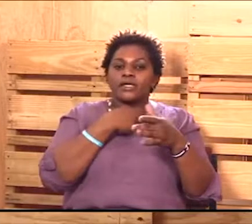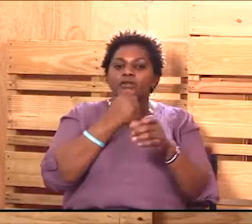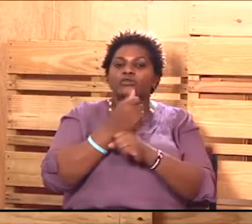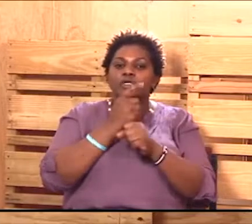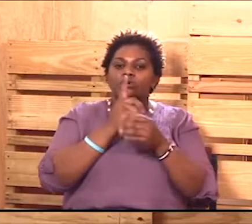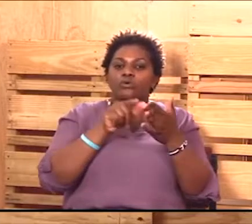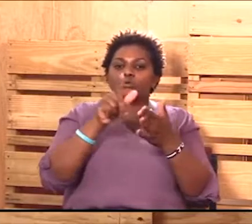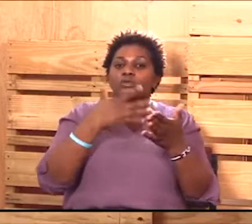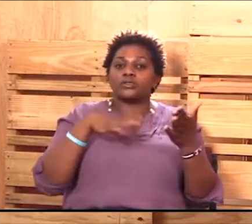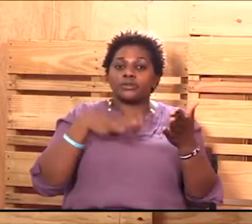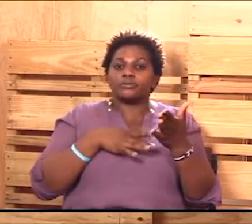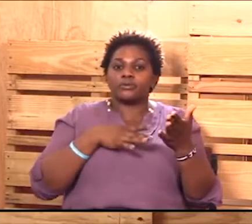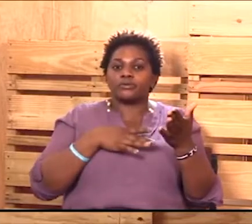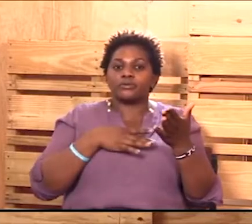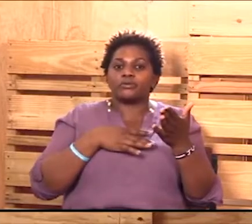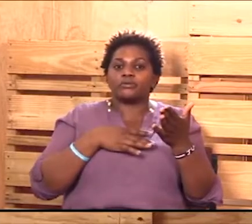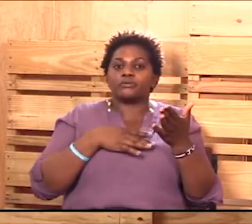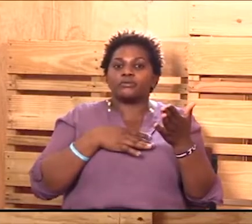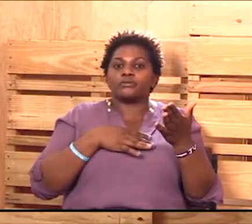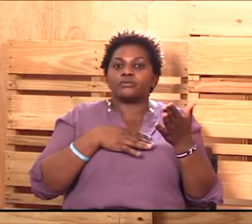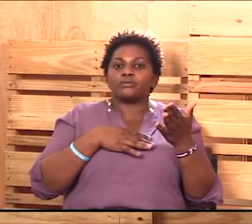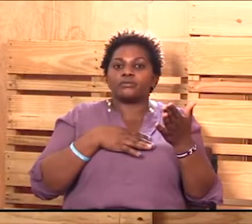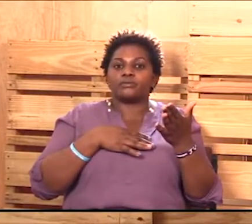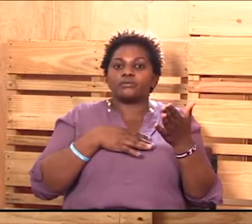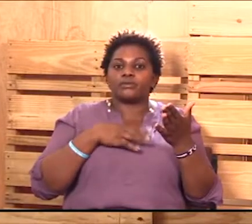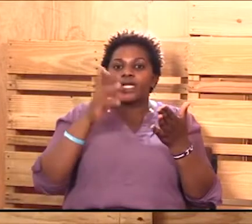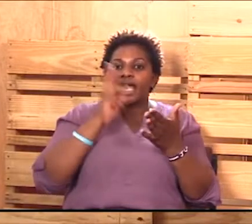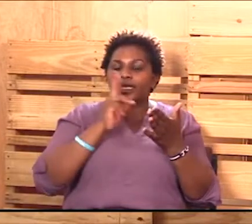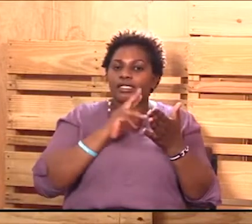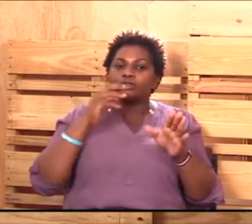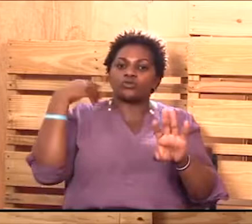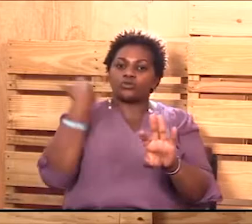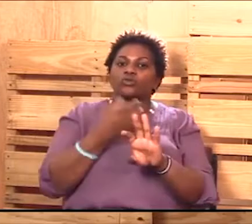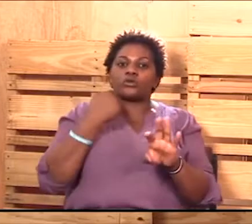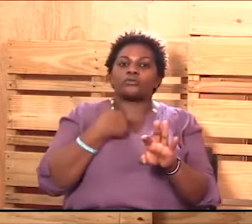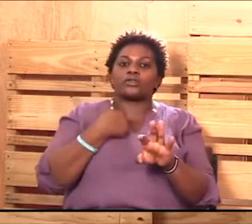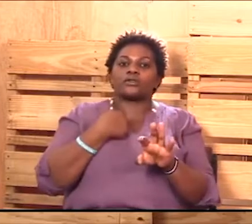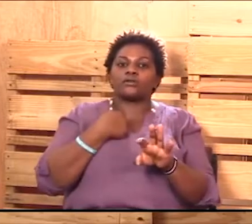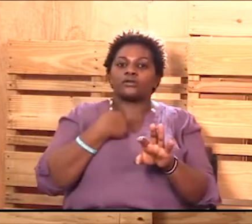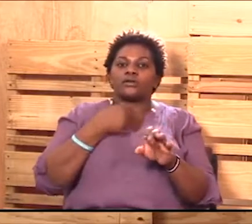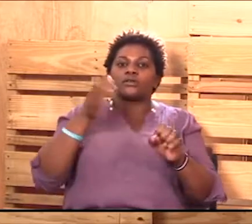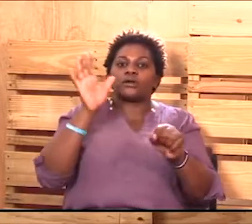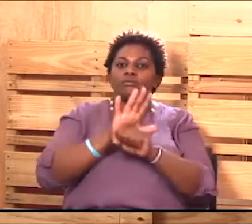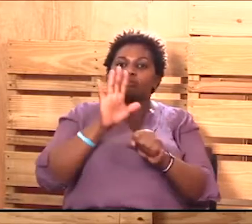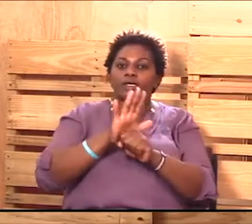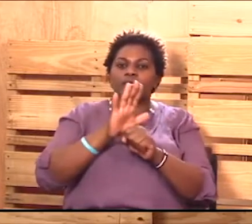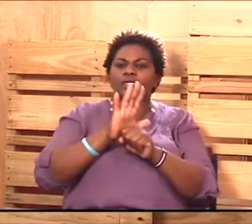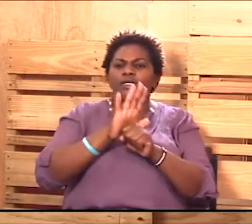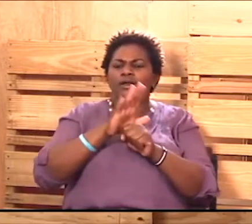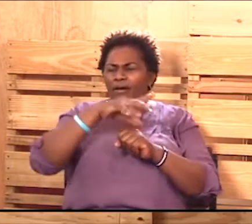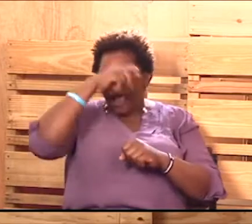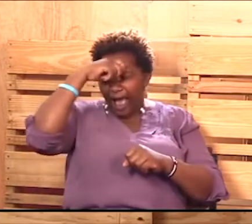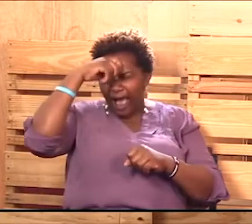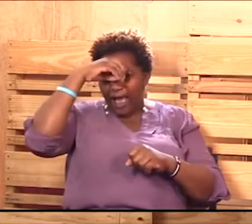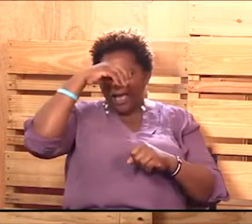do with these people? They are almost ready to stone me." You know, people are so mad with Moses and